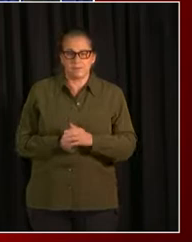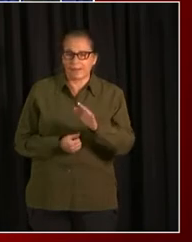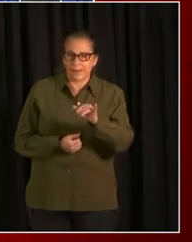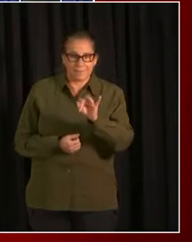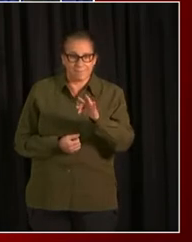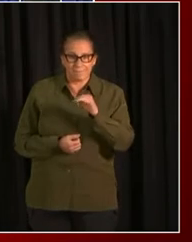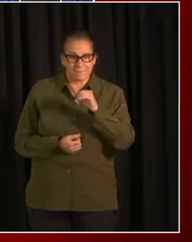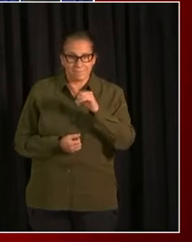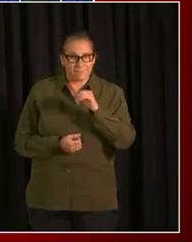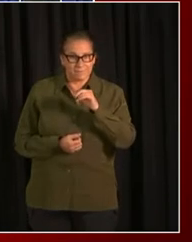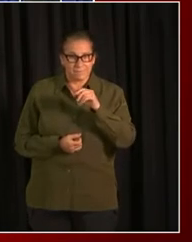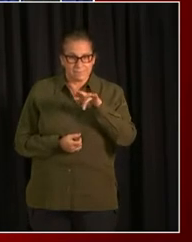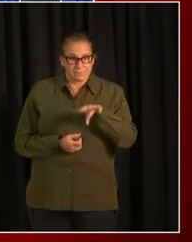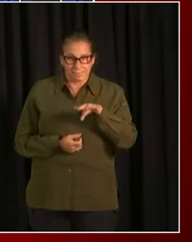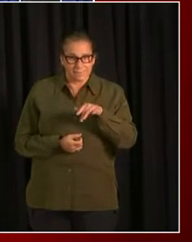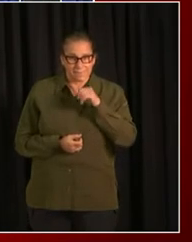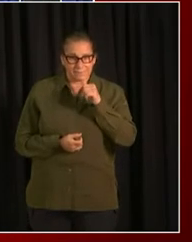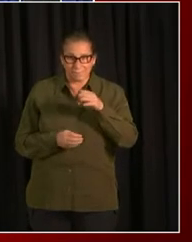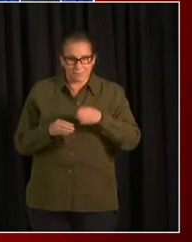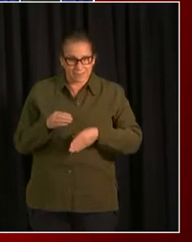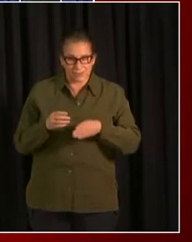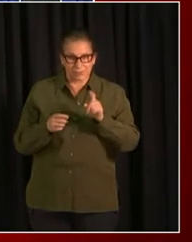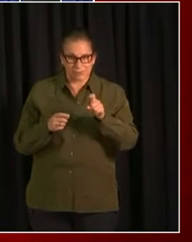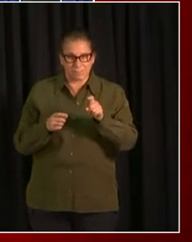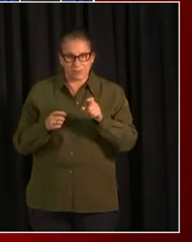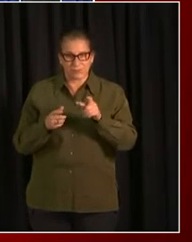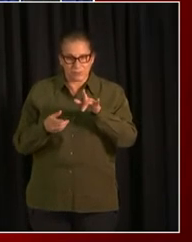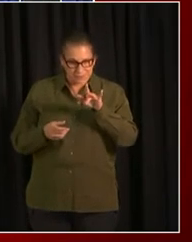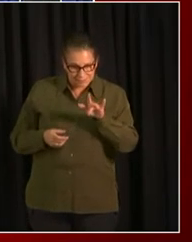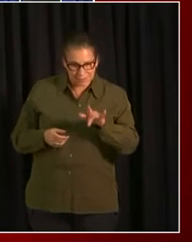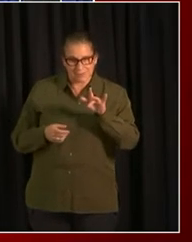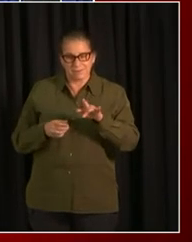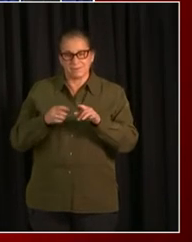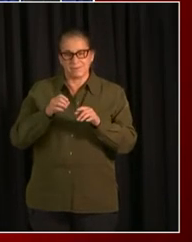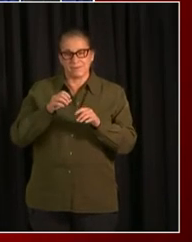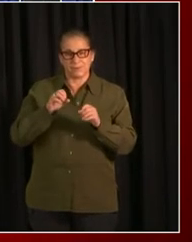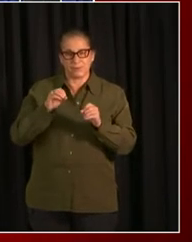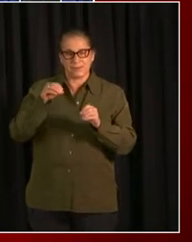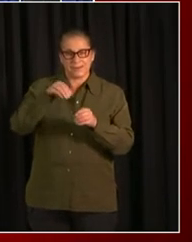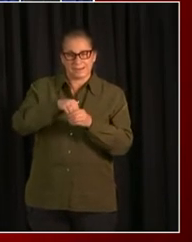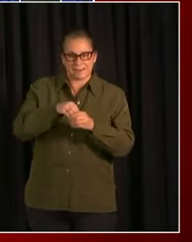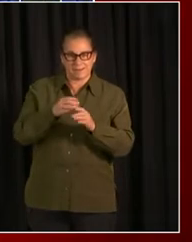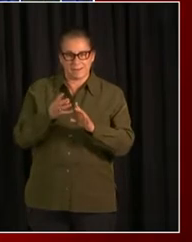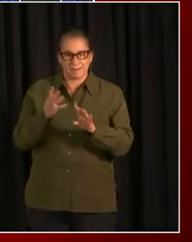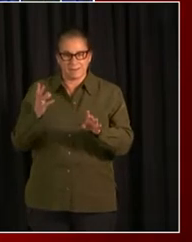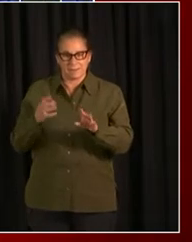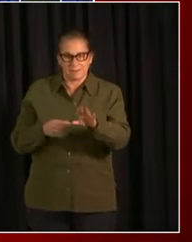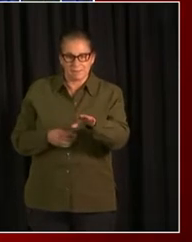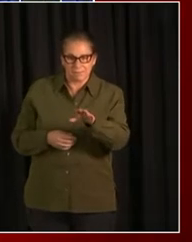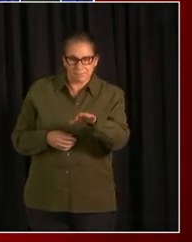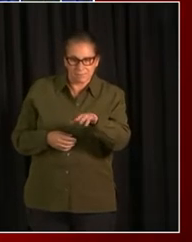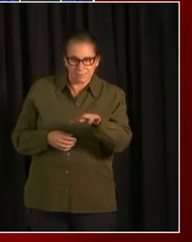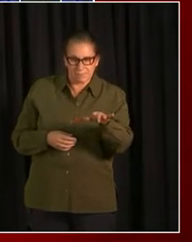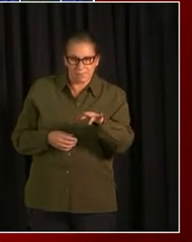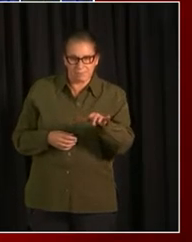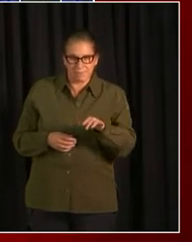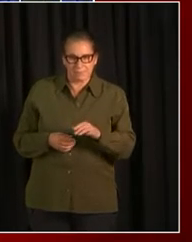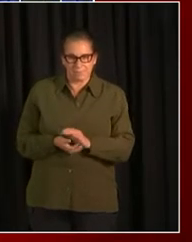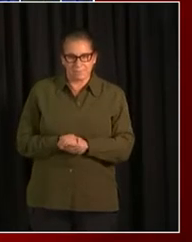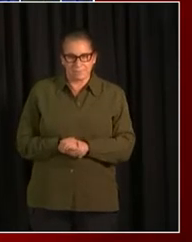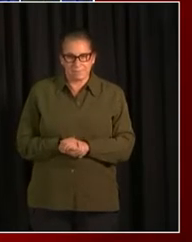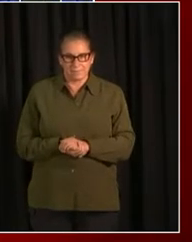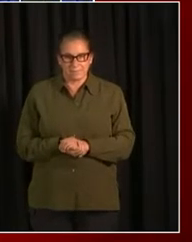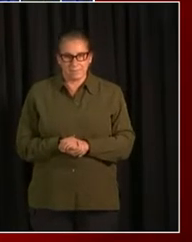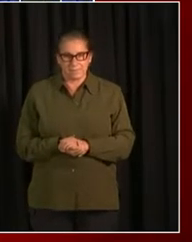on our form, if you have not completed the census, we hope you will do so. It's a great activity to